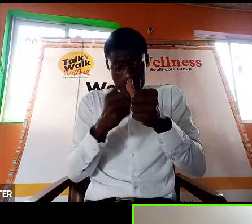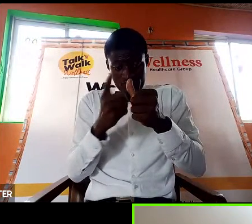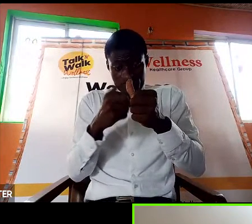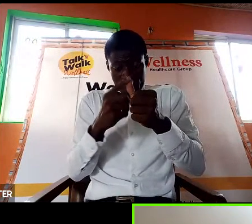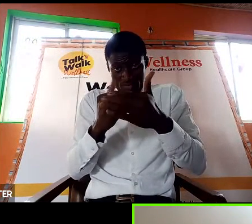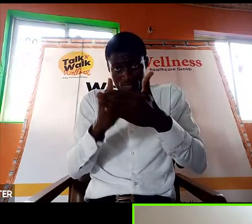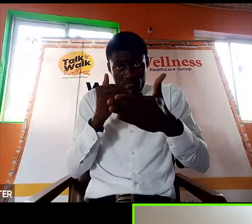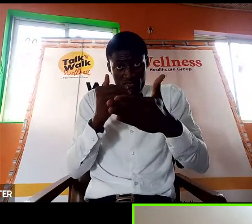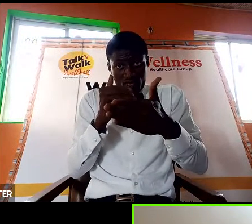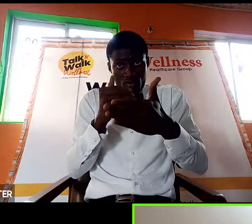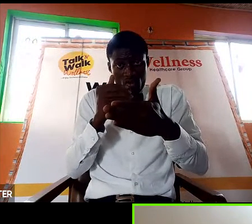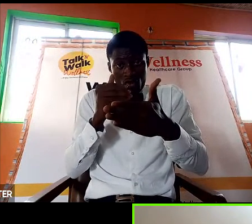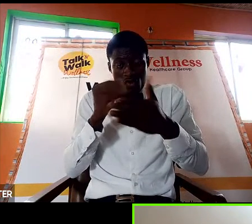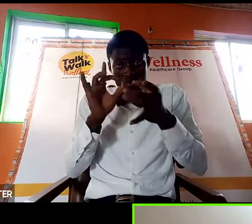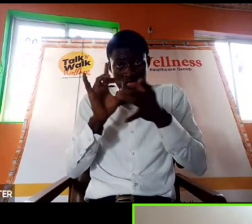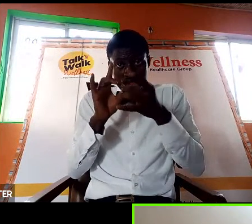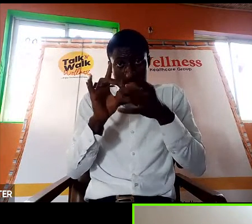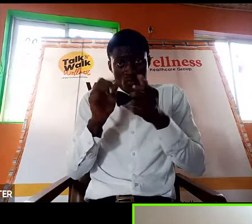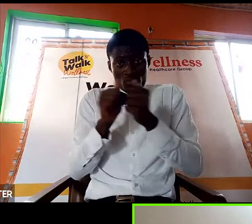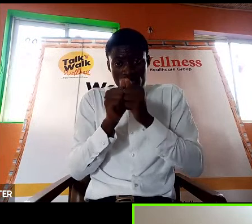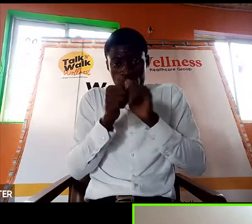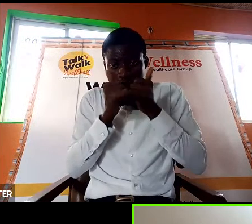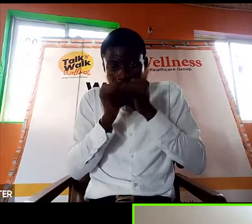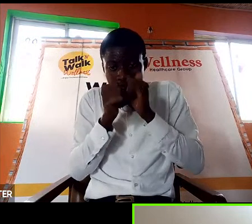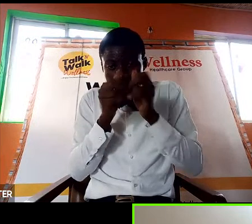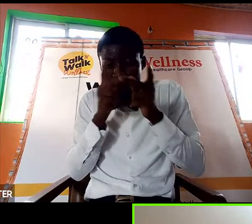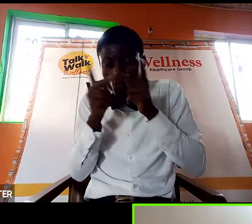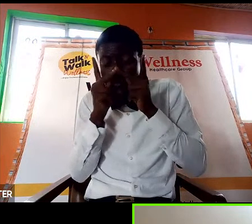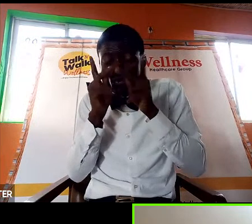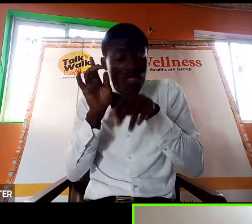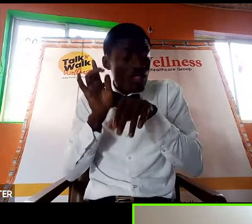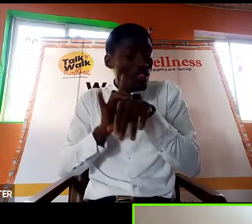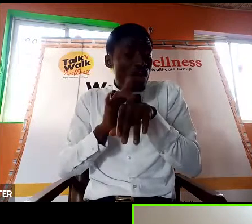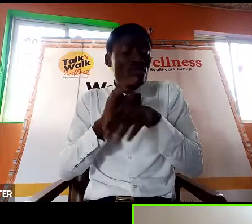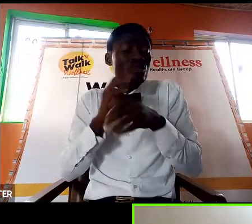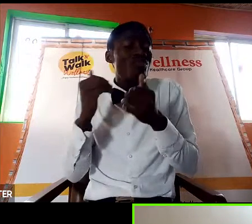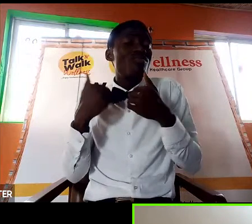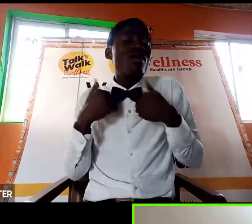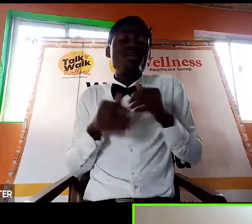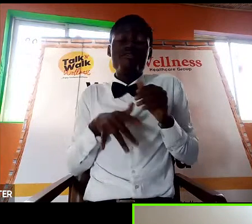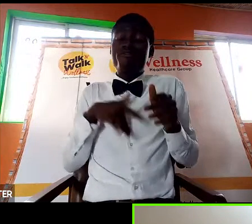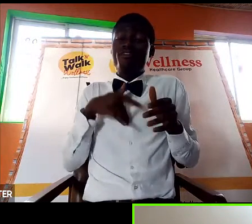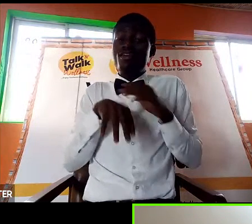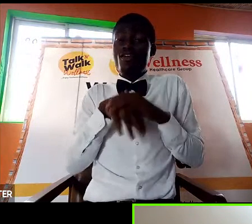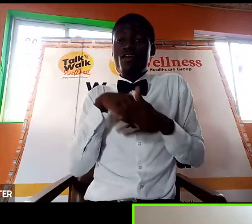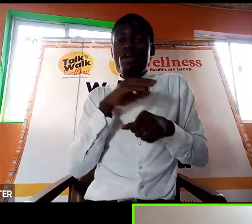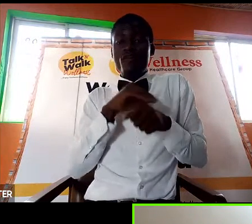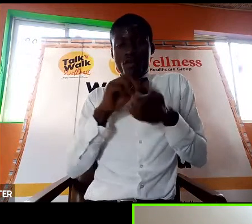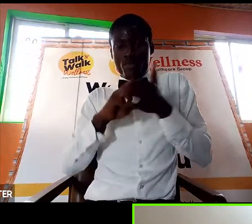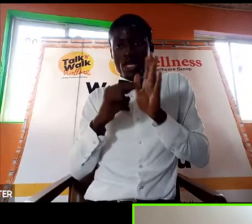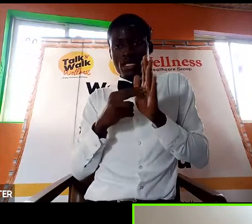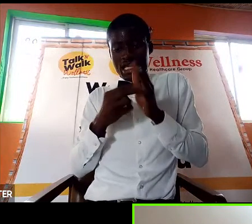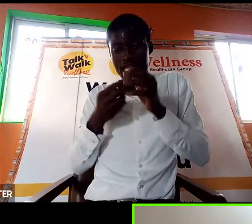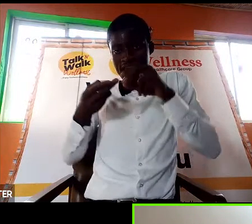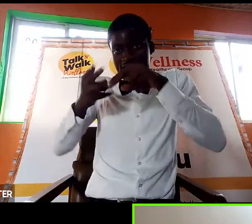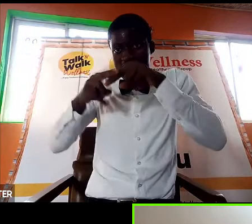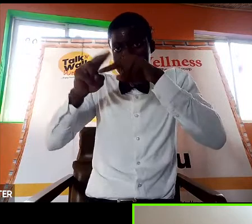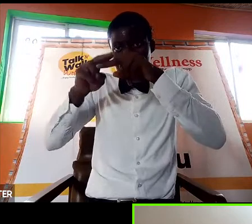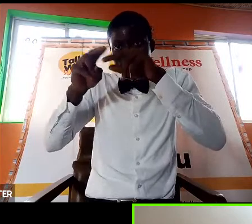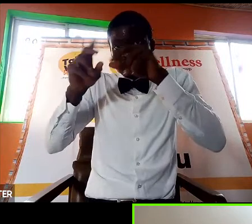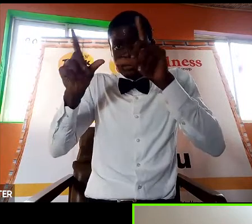maybe you make love and then you have sex, that sex could also increase the level of connection because there's something to leverage